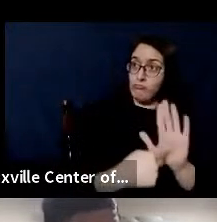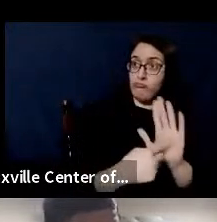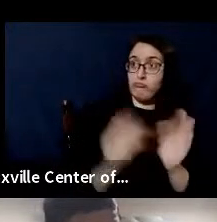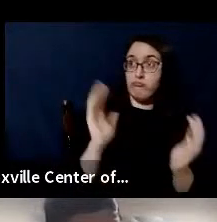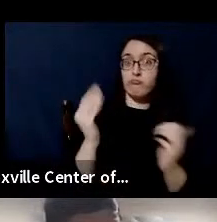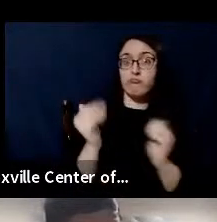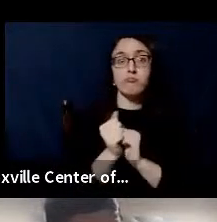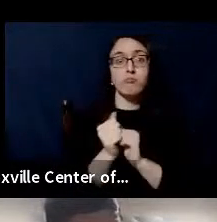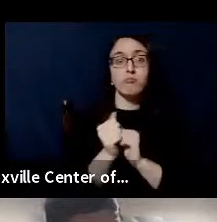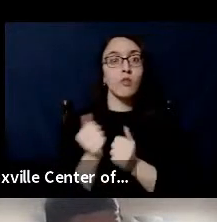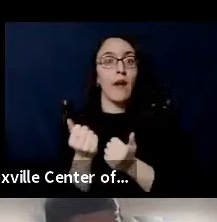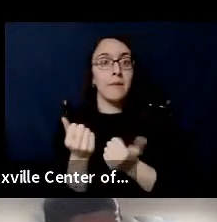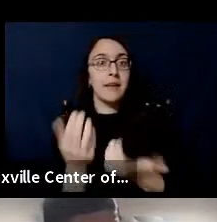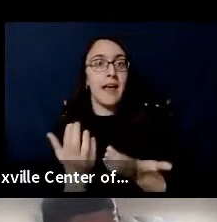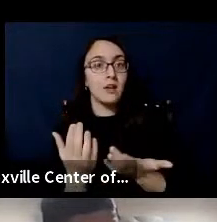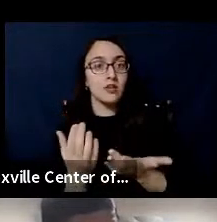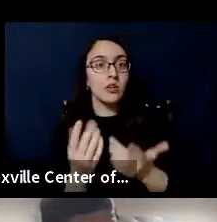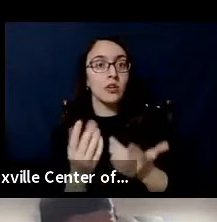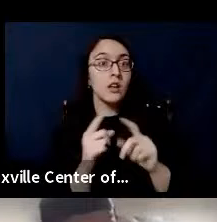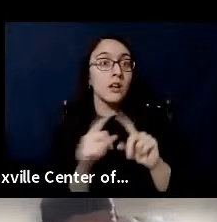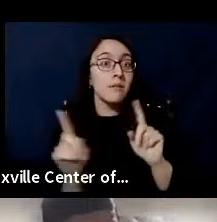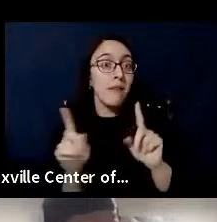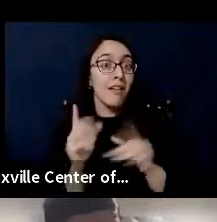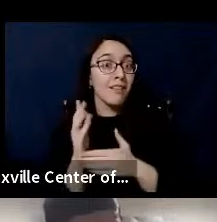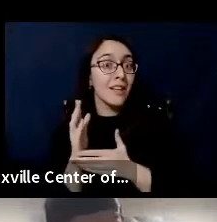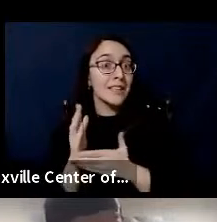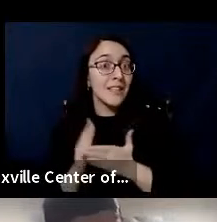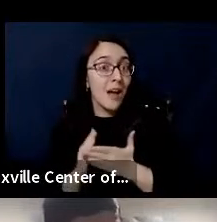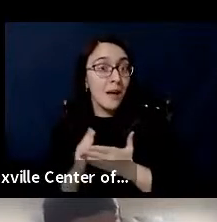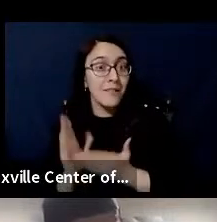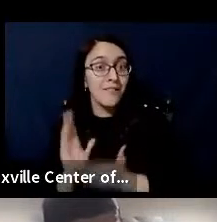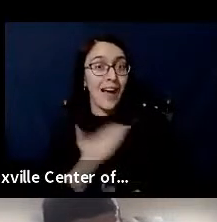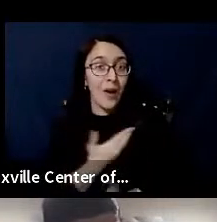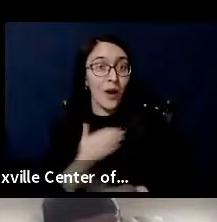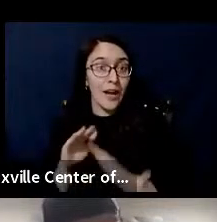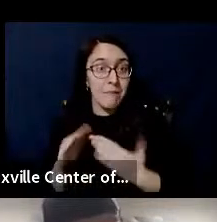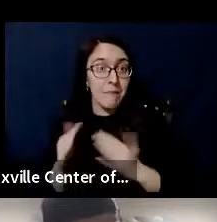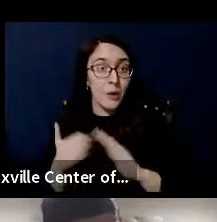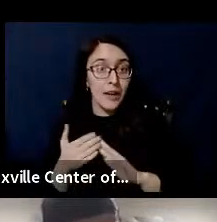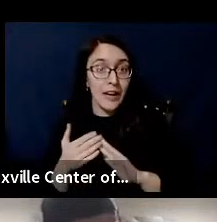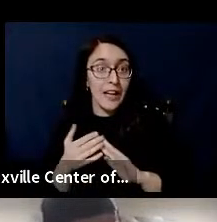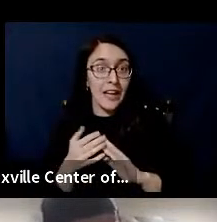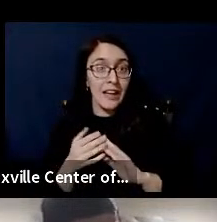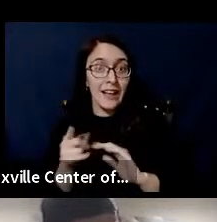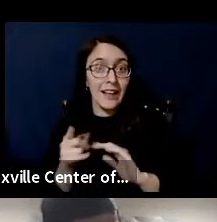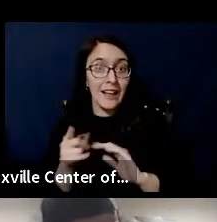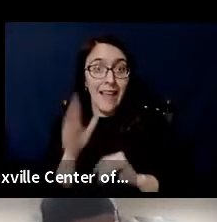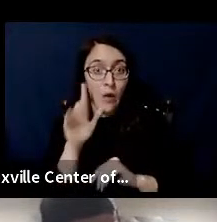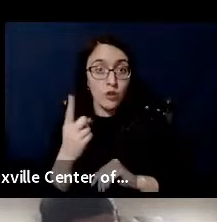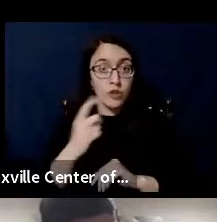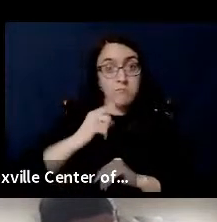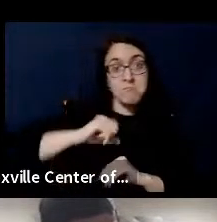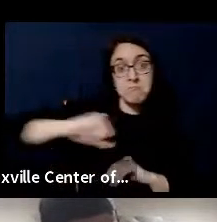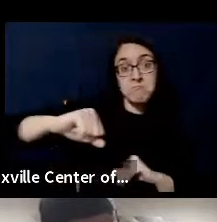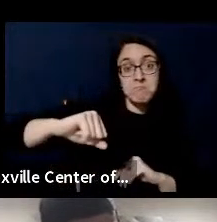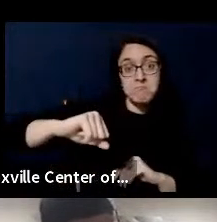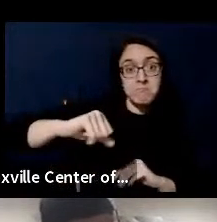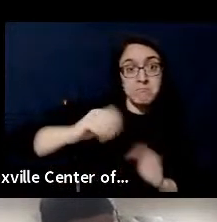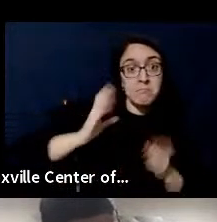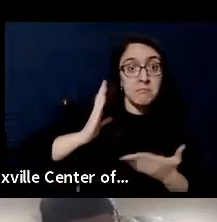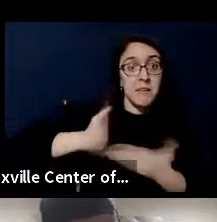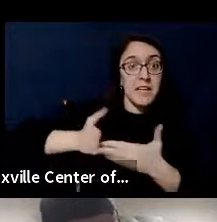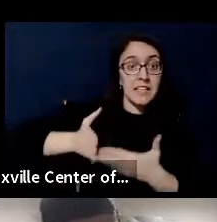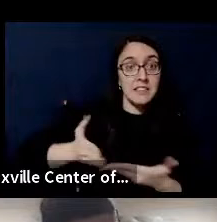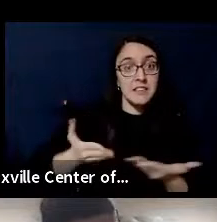it also, there's a portion of our community that they're just going to push back against that.